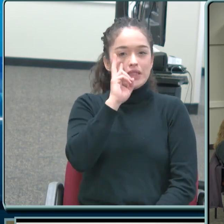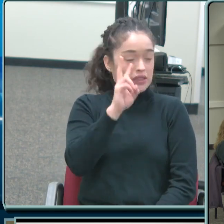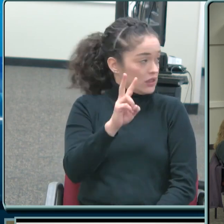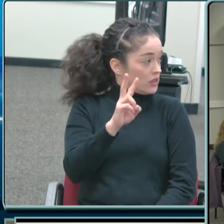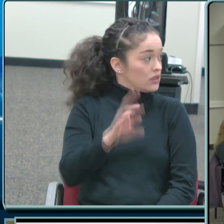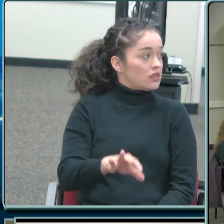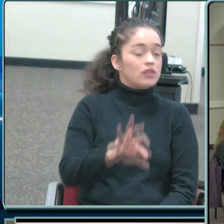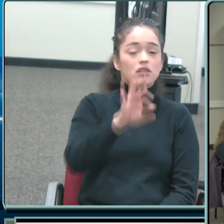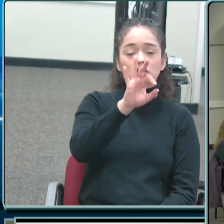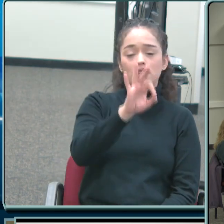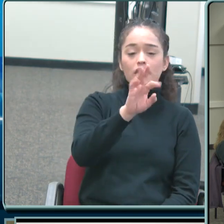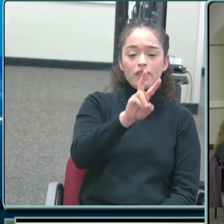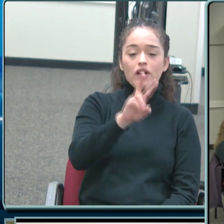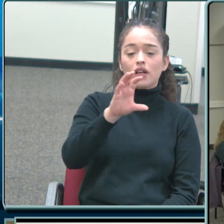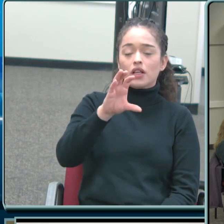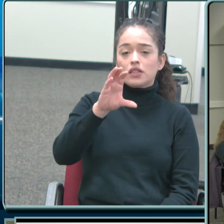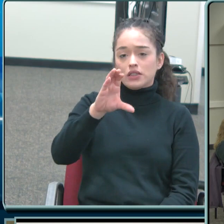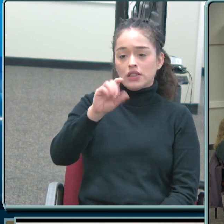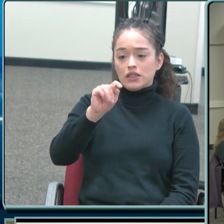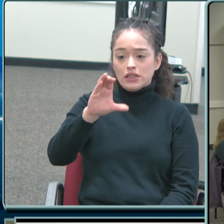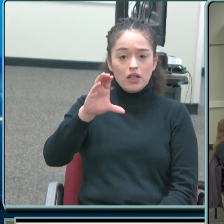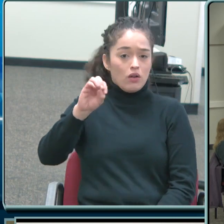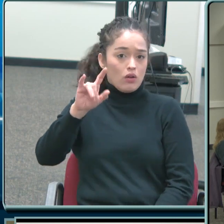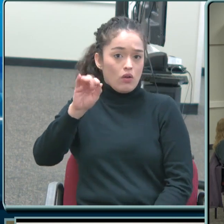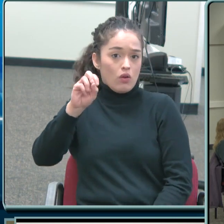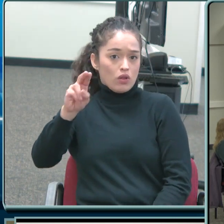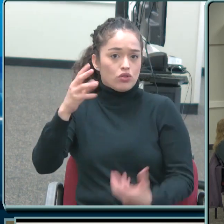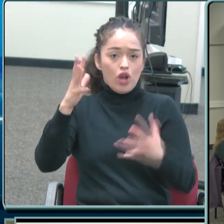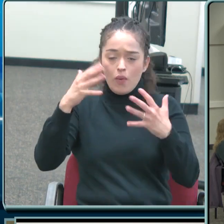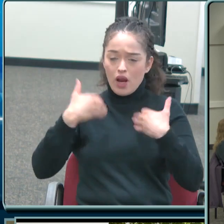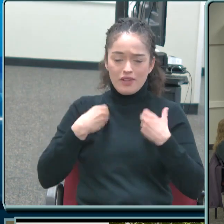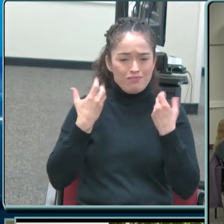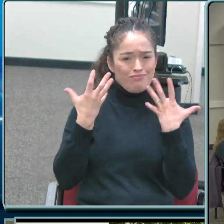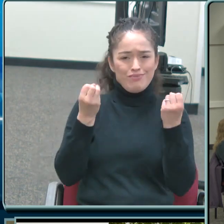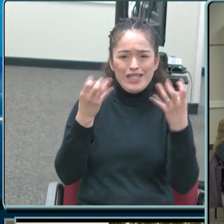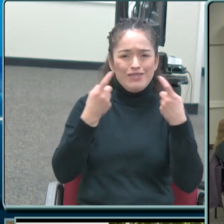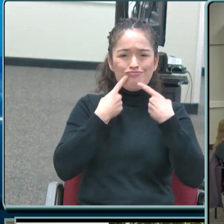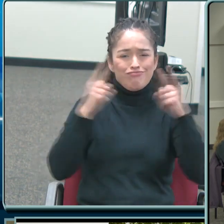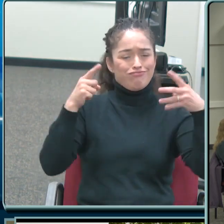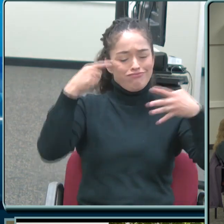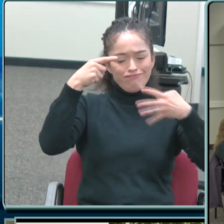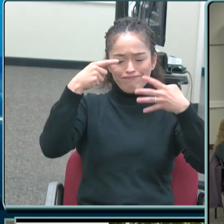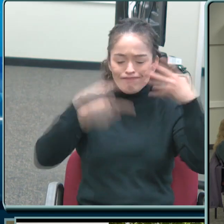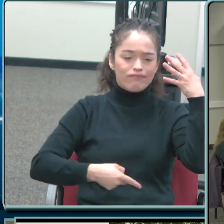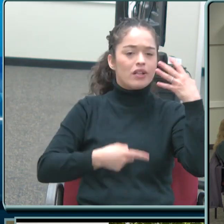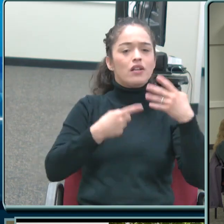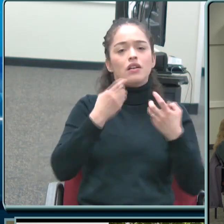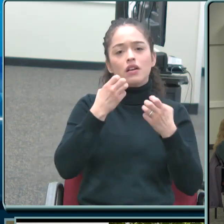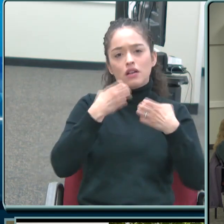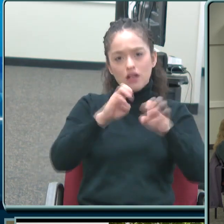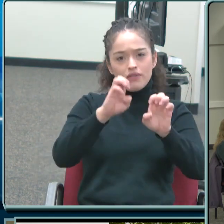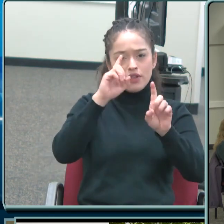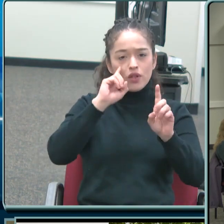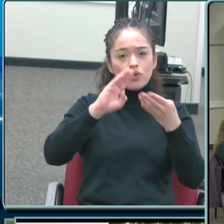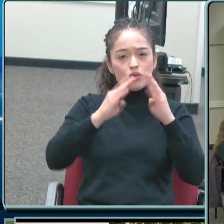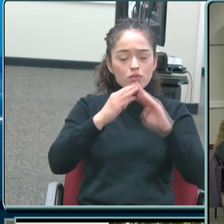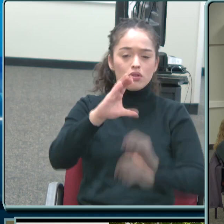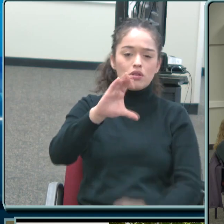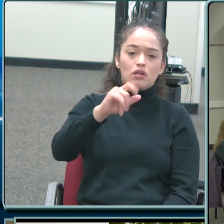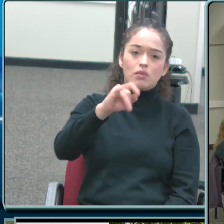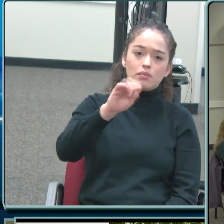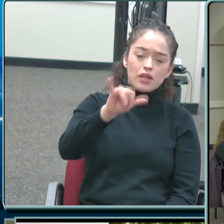the Fountain Valley CTC Coalition has had numerous accomplishments to date, including efforts that work to build community